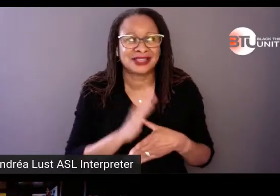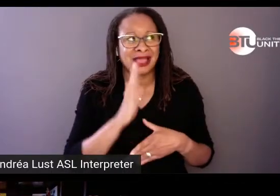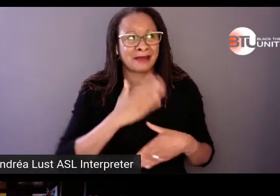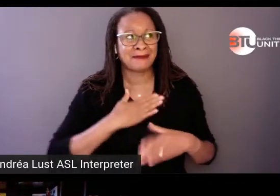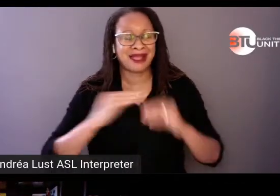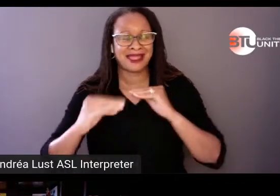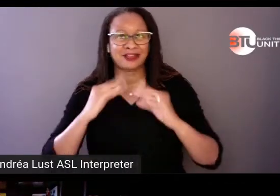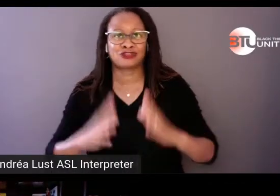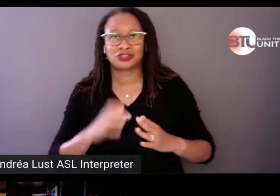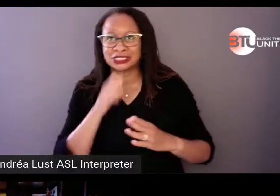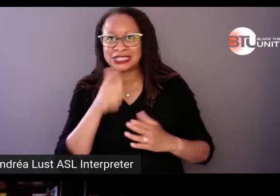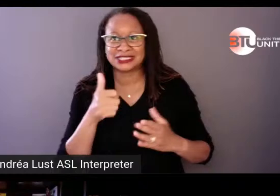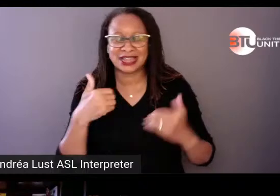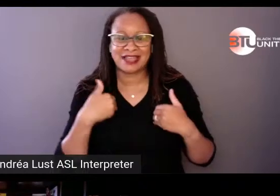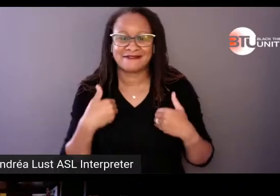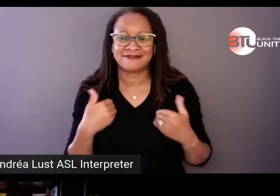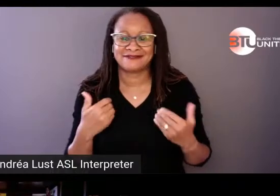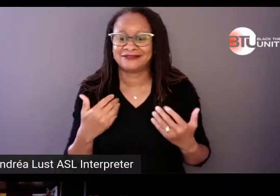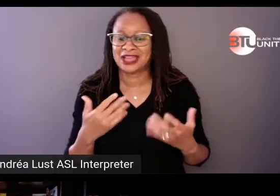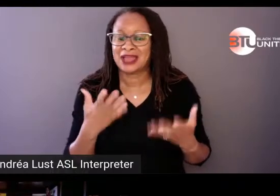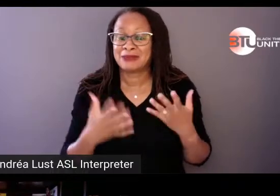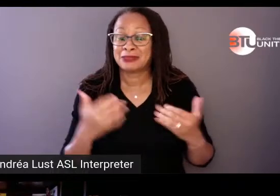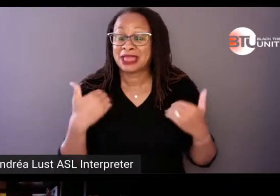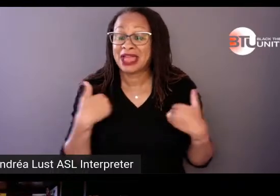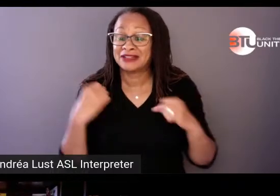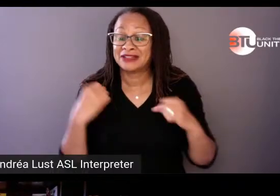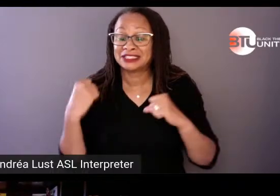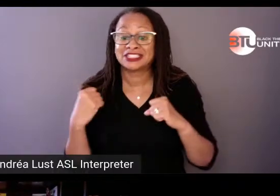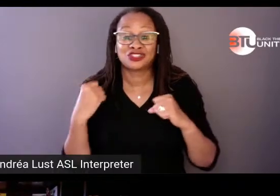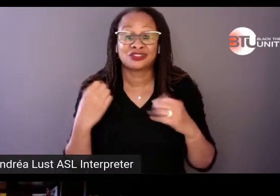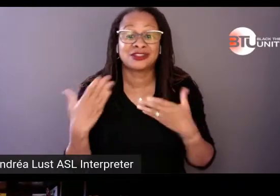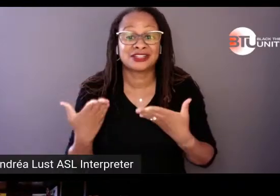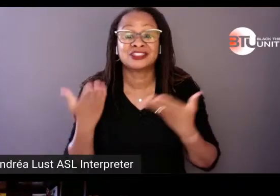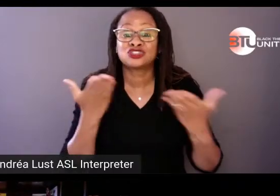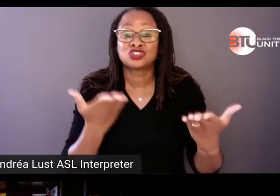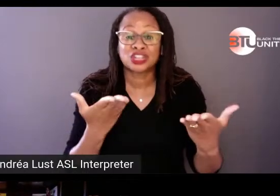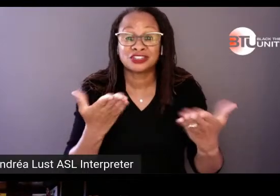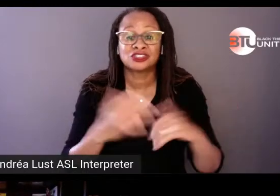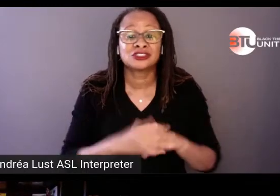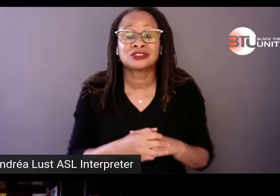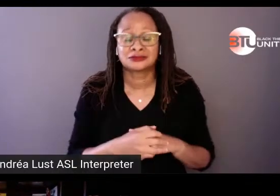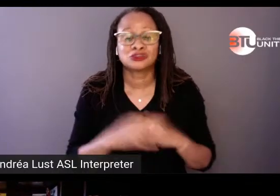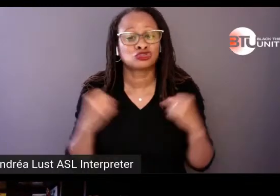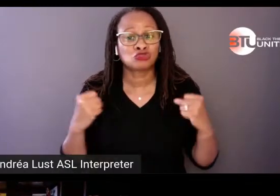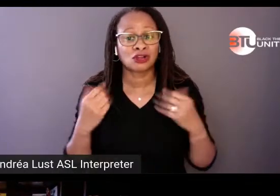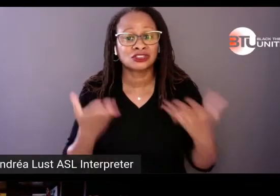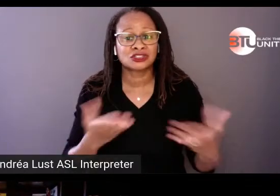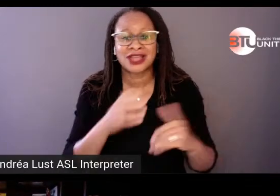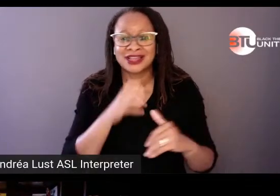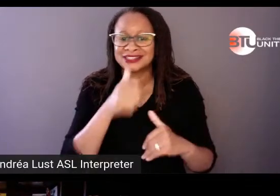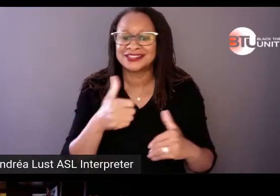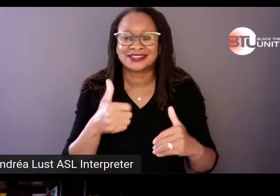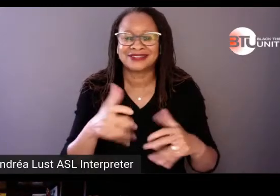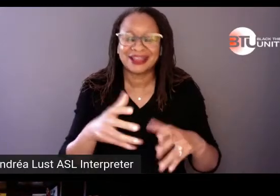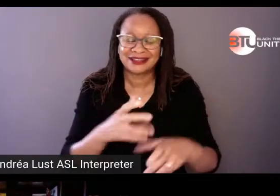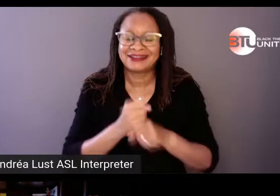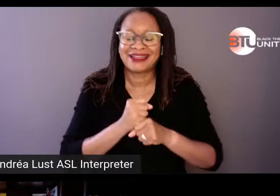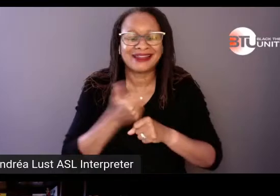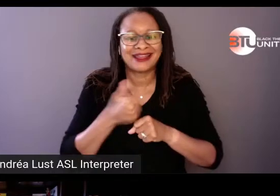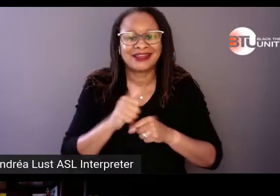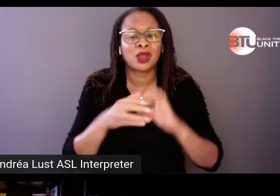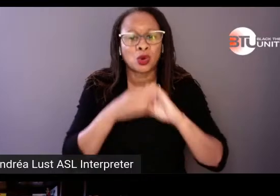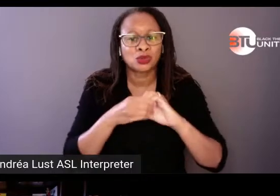who may make concrete suggestions and things like that, doesn't gain an ownership interest